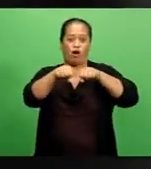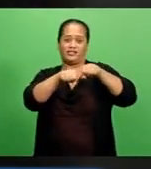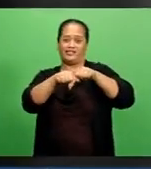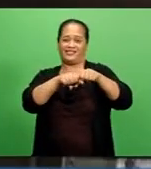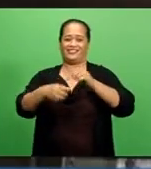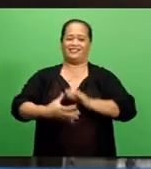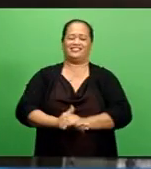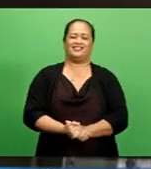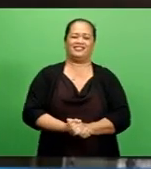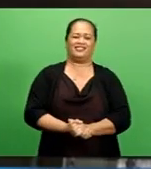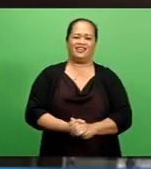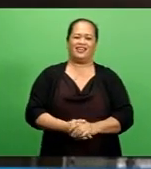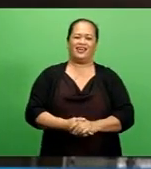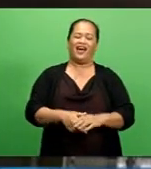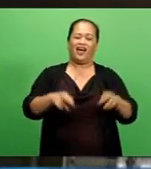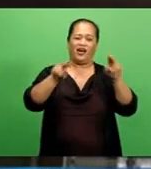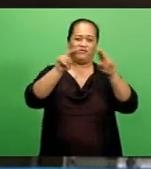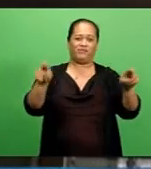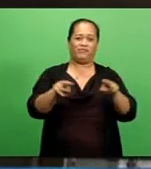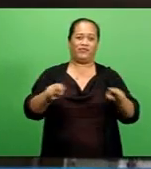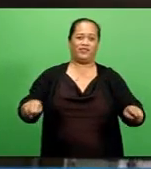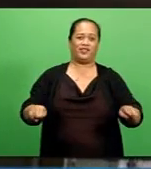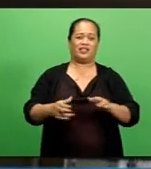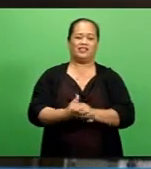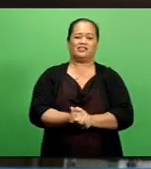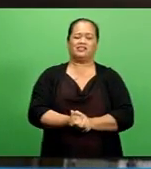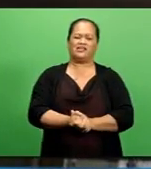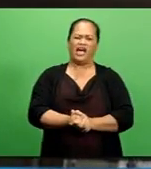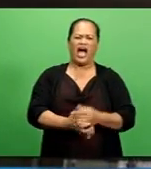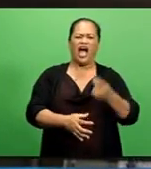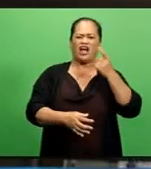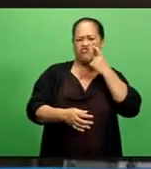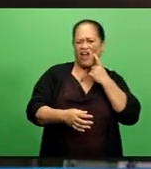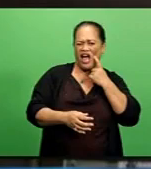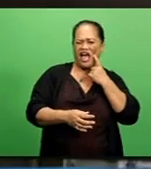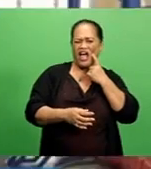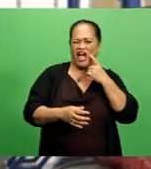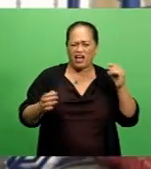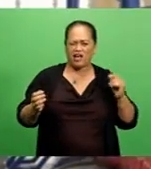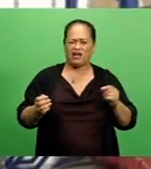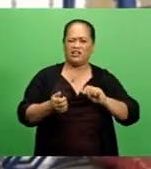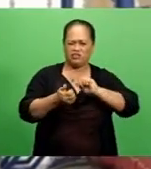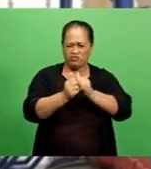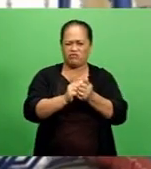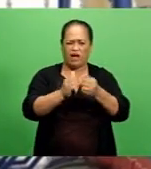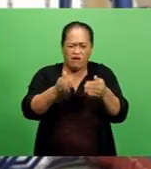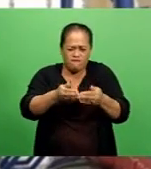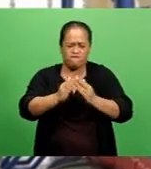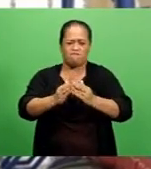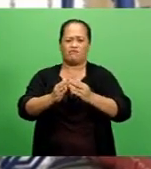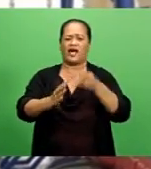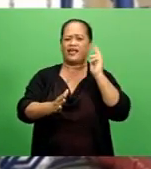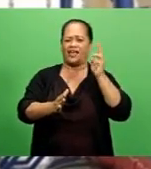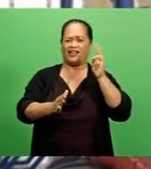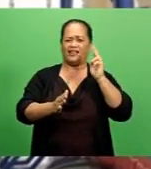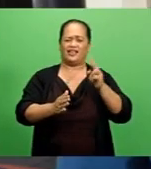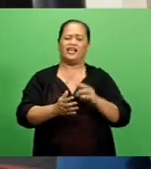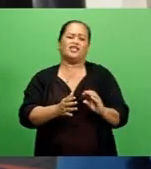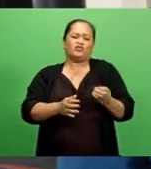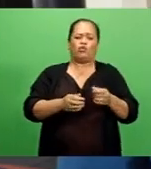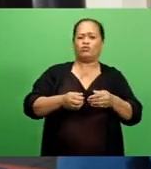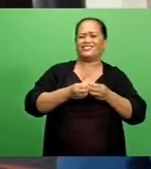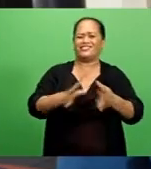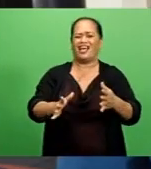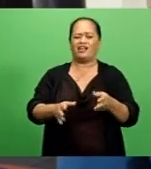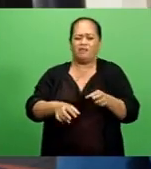The Federation is trying to revive the sport, and this tournament is just the start of the many plans they have. Boxing is